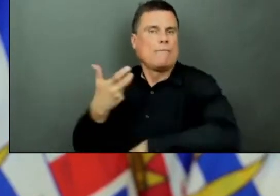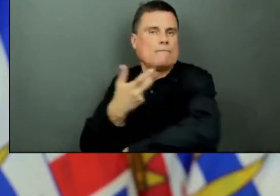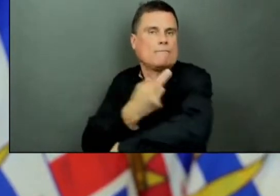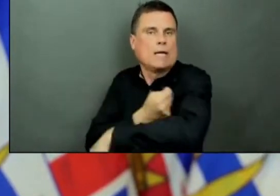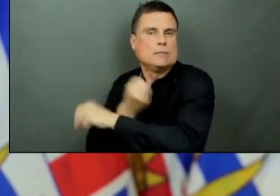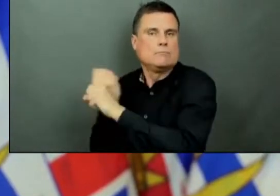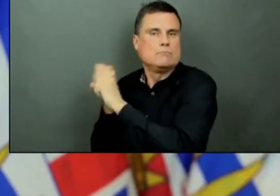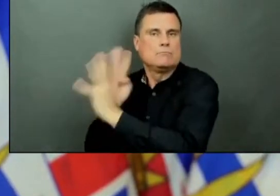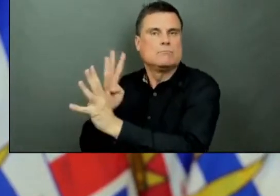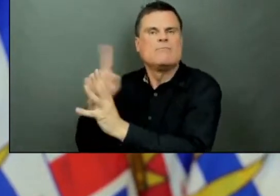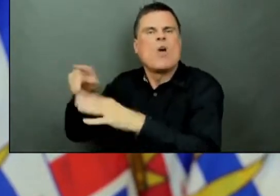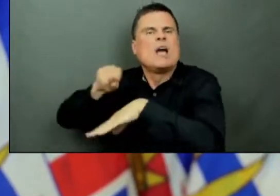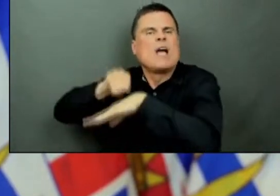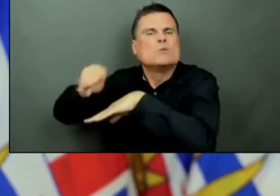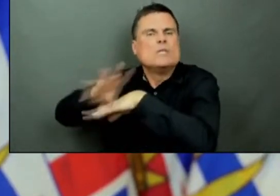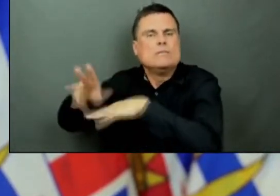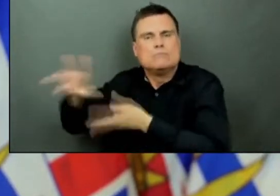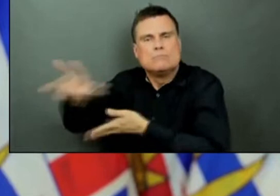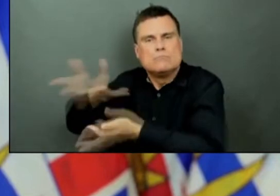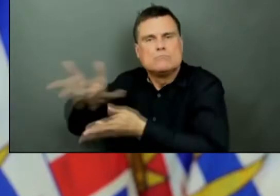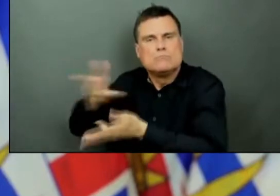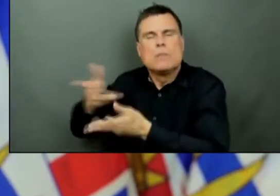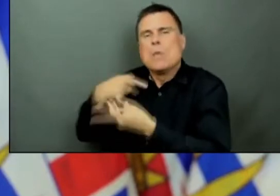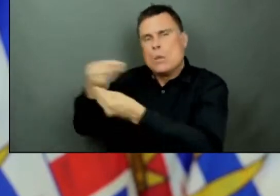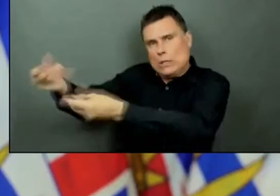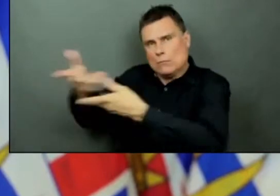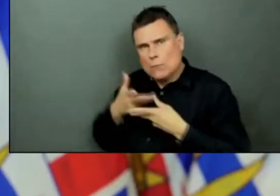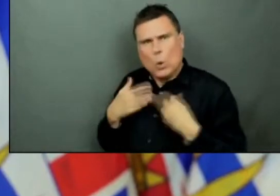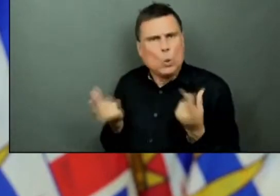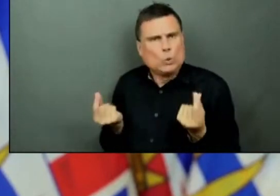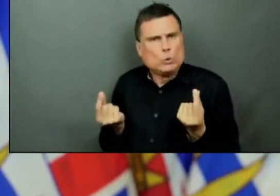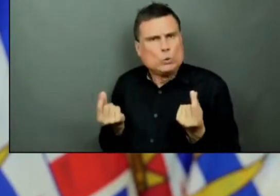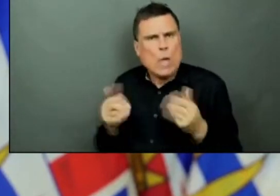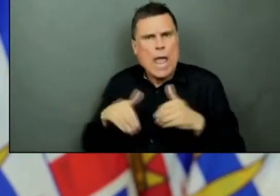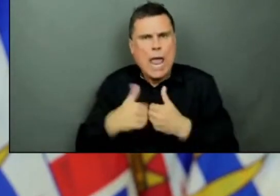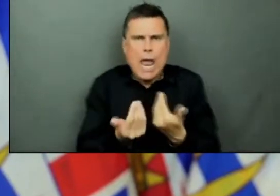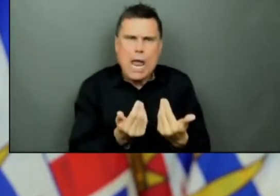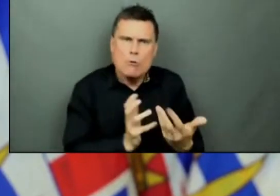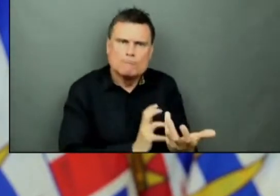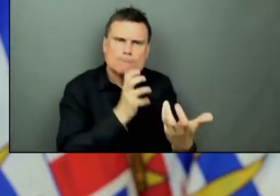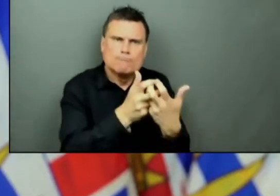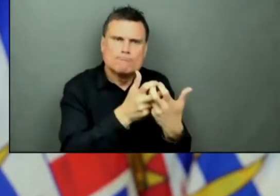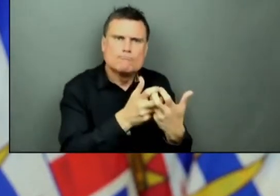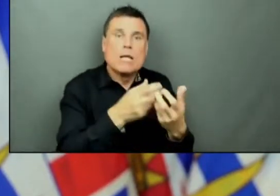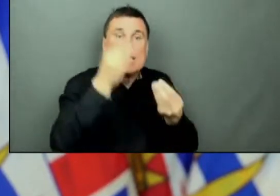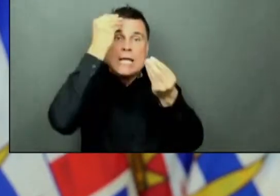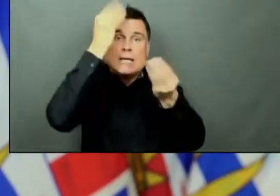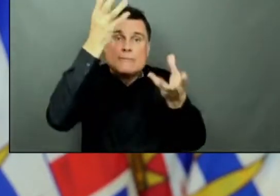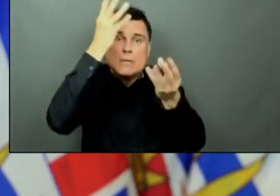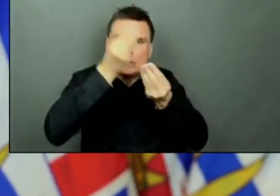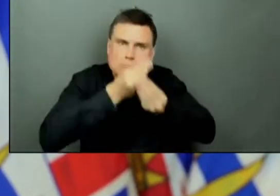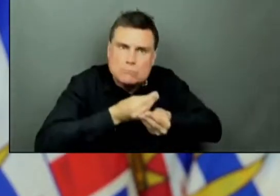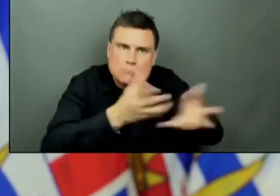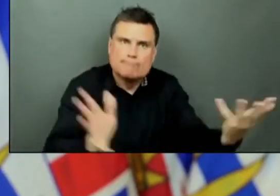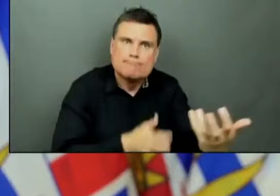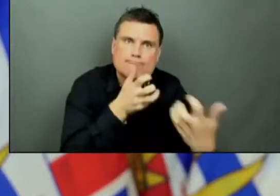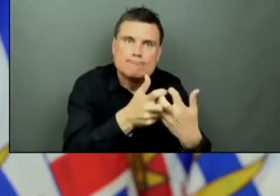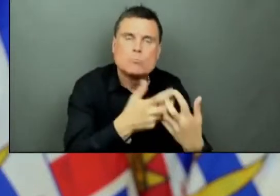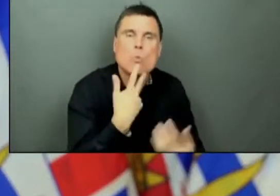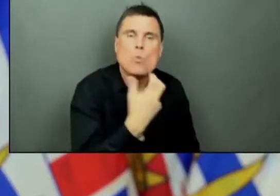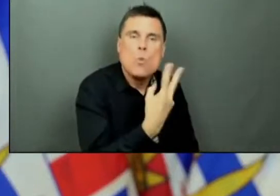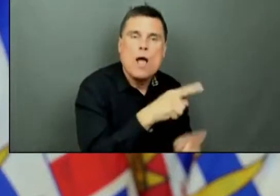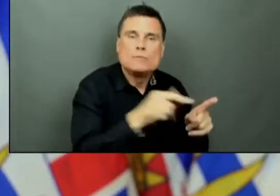and we can answer the questions that young people have about these vaccines and about their concerns. But please